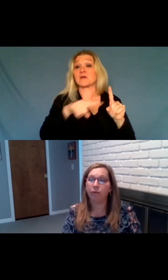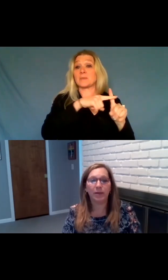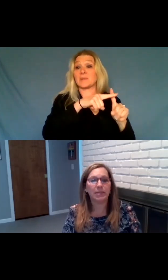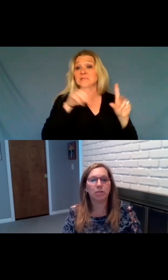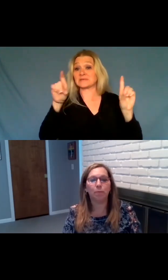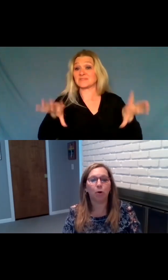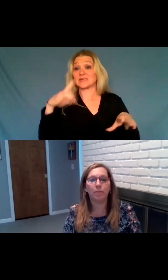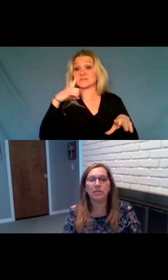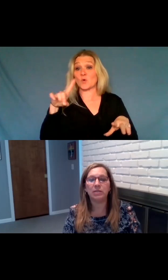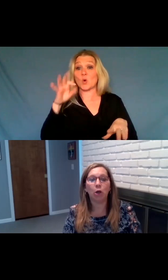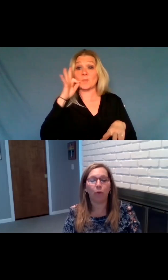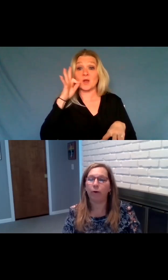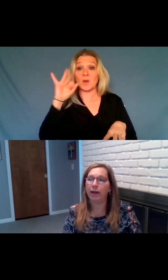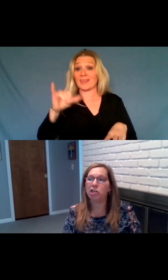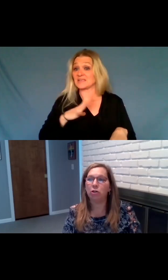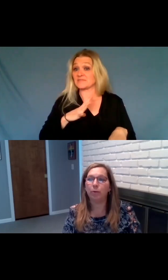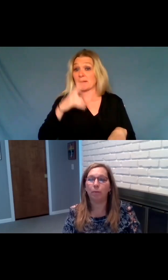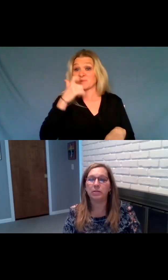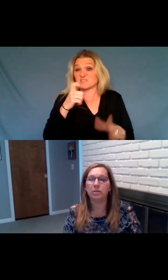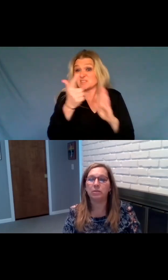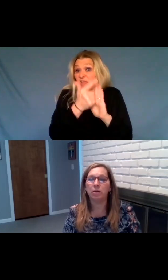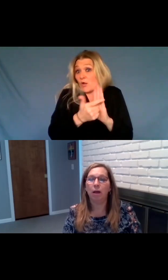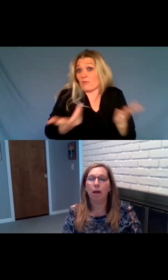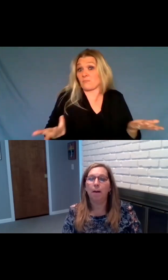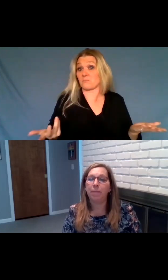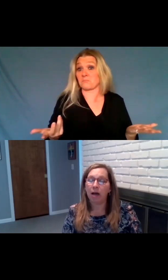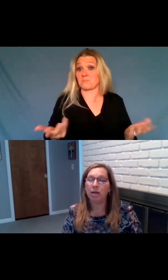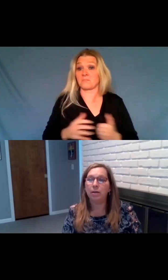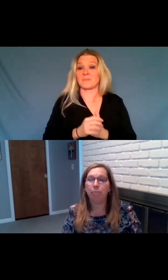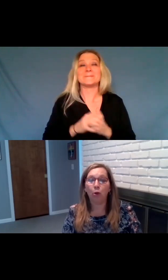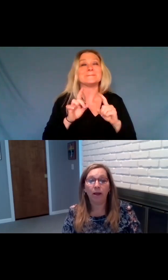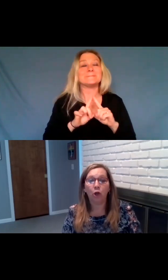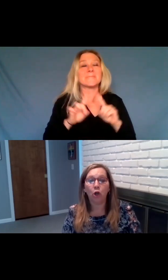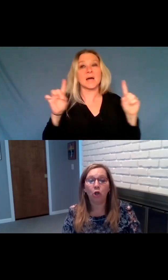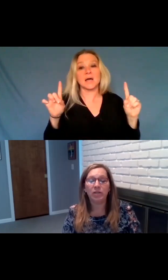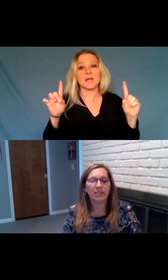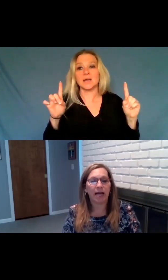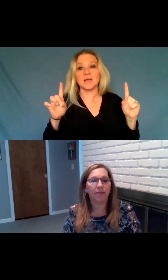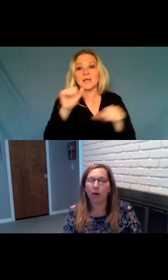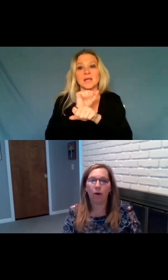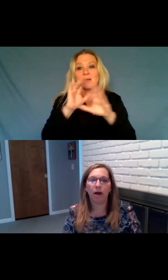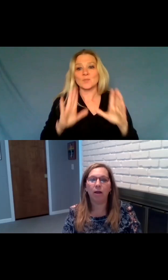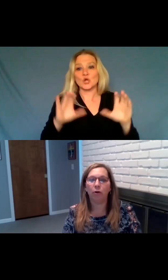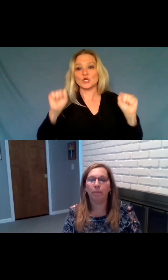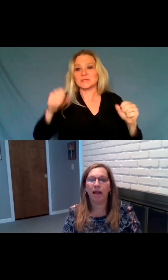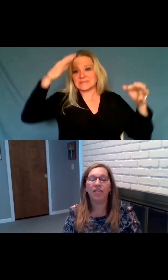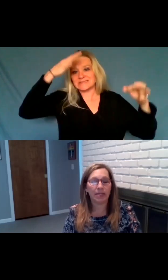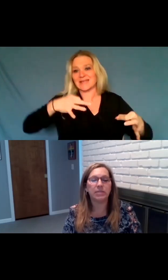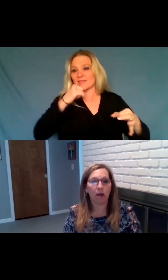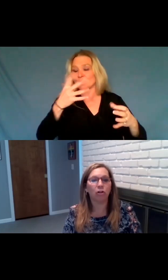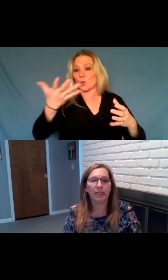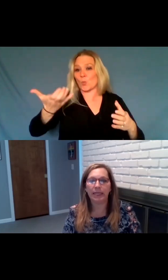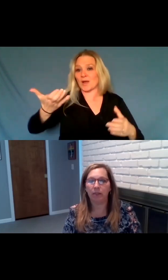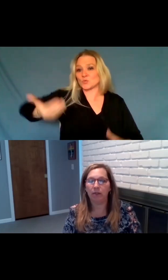legal for medicinal purposes and recreational purposes. But an employer could decide they don't want to hire him, and